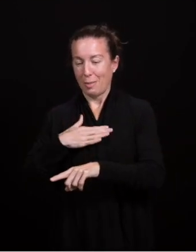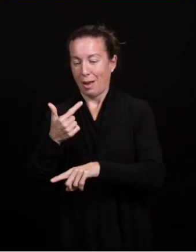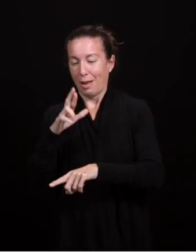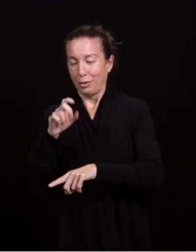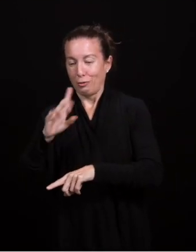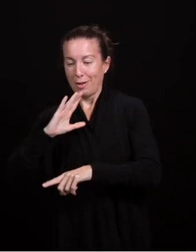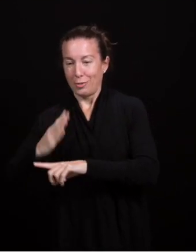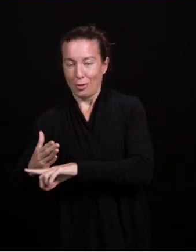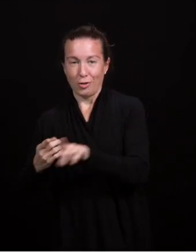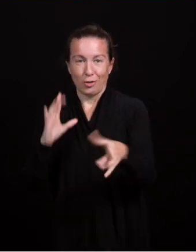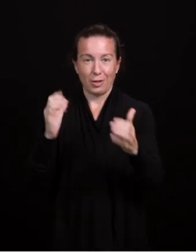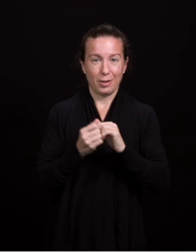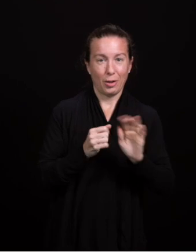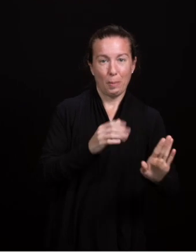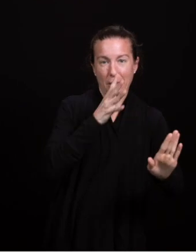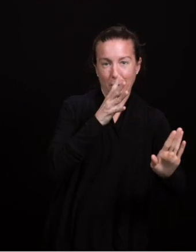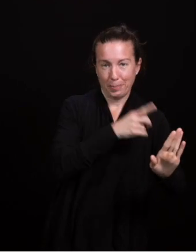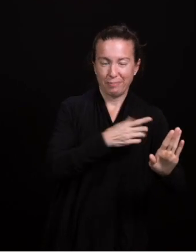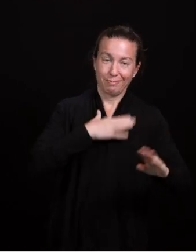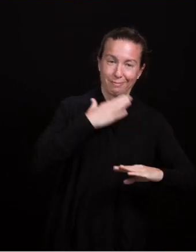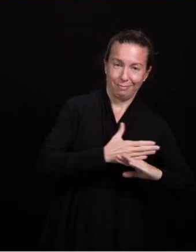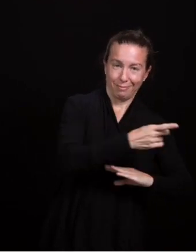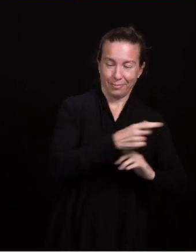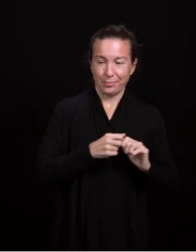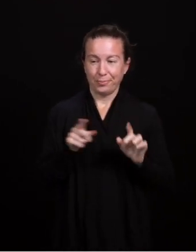that age. She's just...